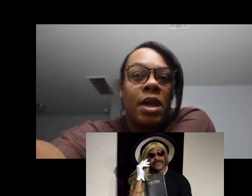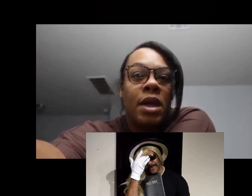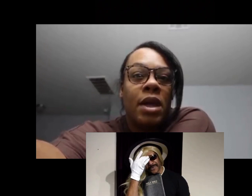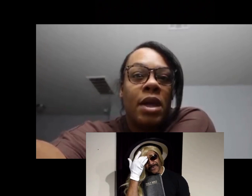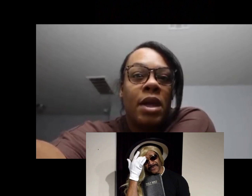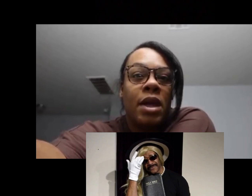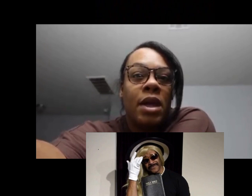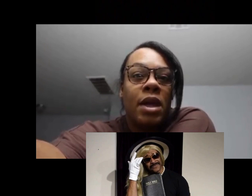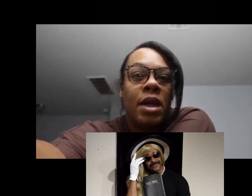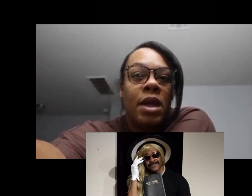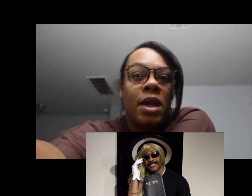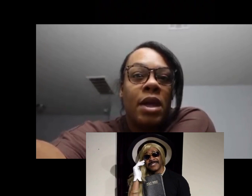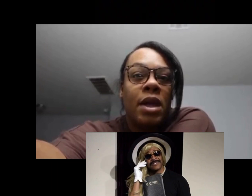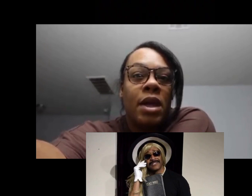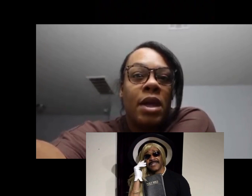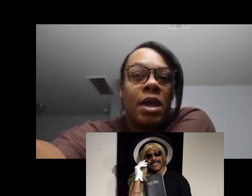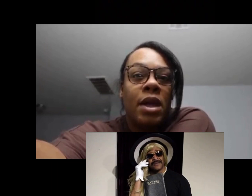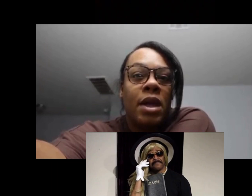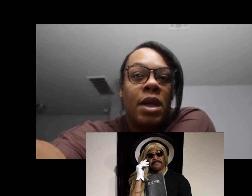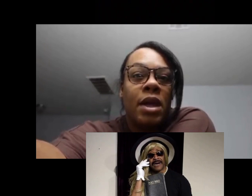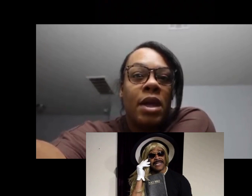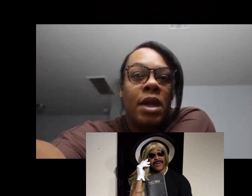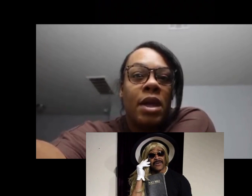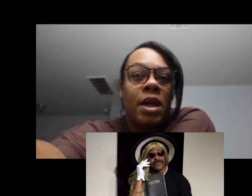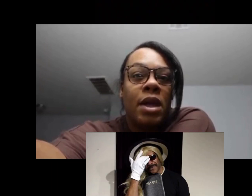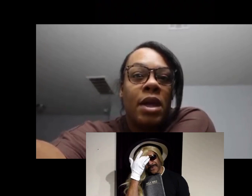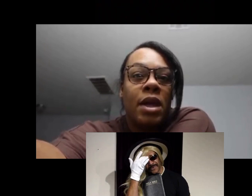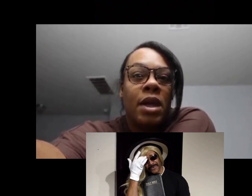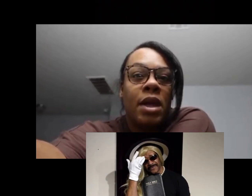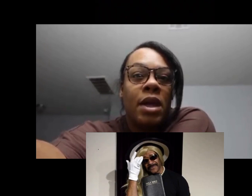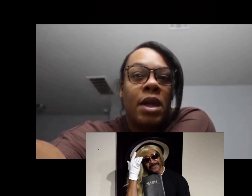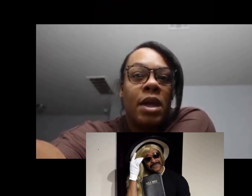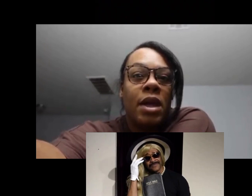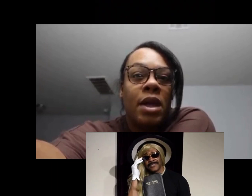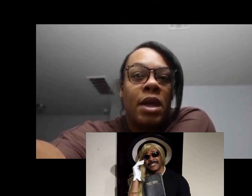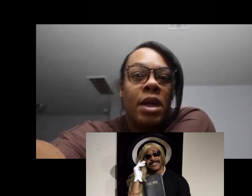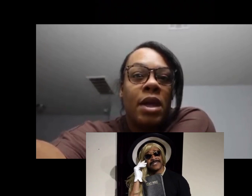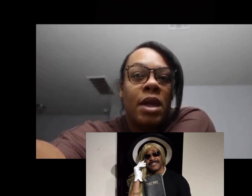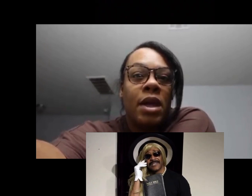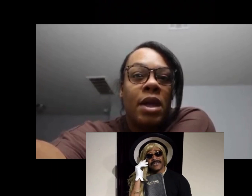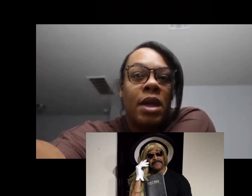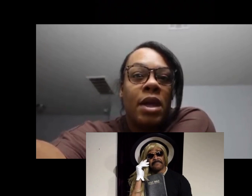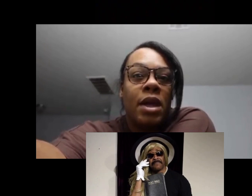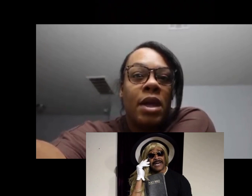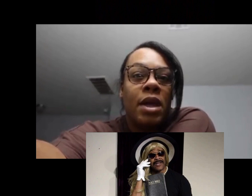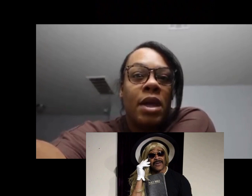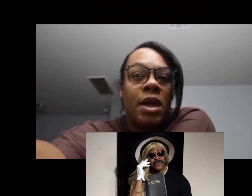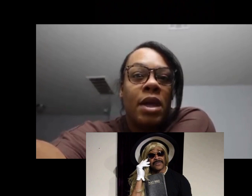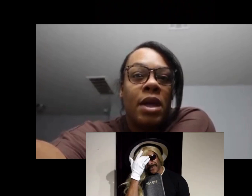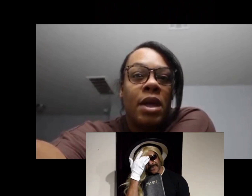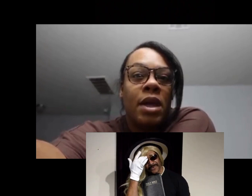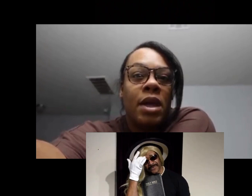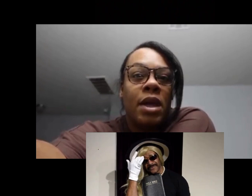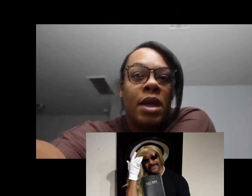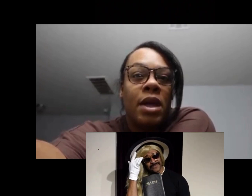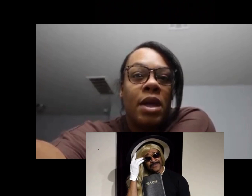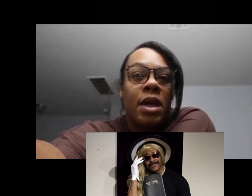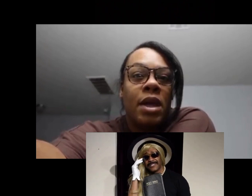drugging your kids. Yeah, we not new to this. We true to this. Drugging your kids. We not new to this, y'all. We true to this. Okay.